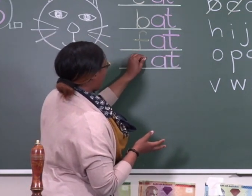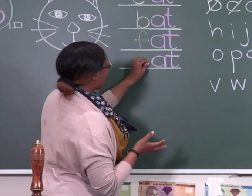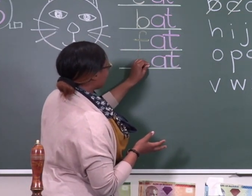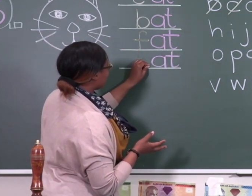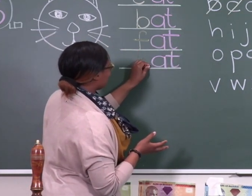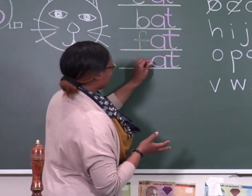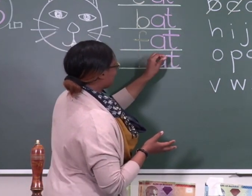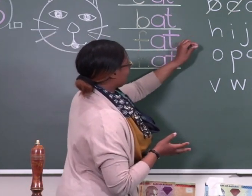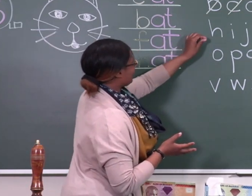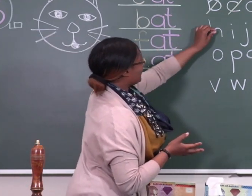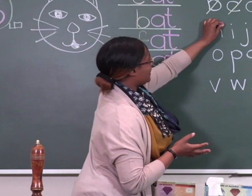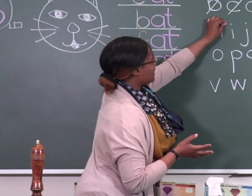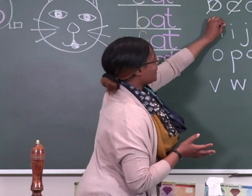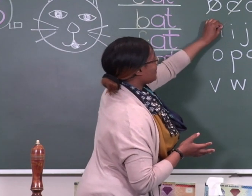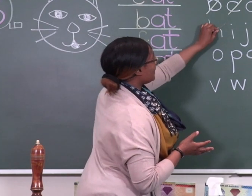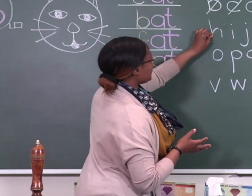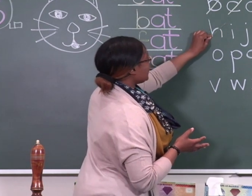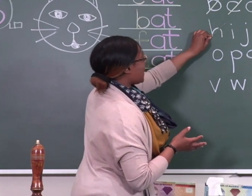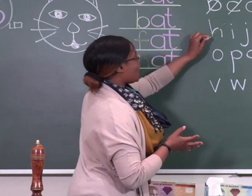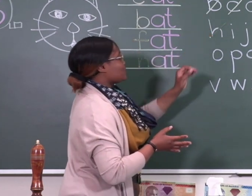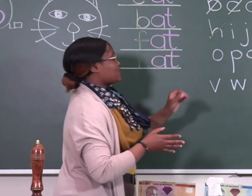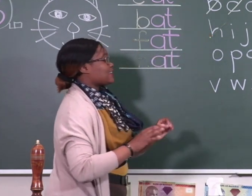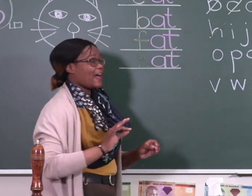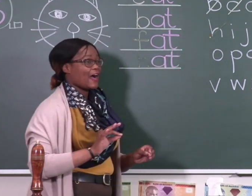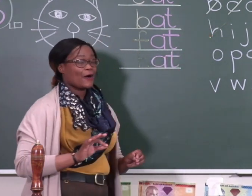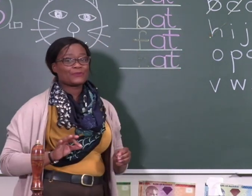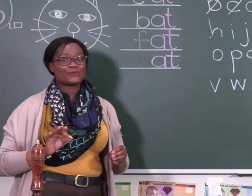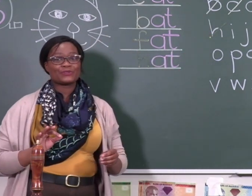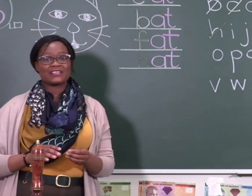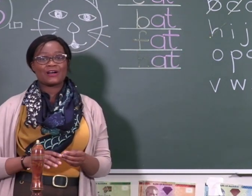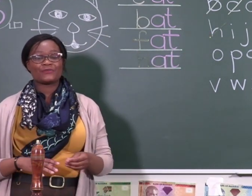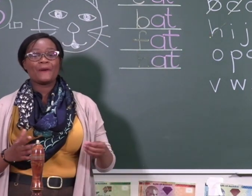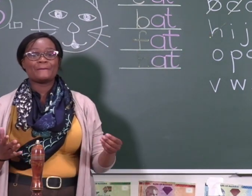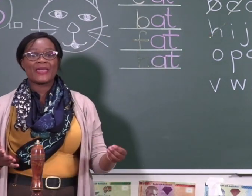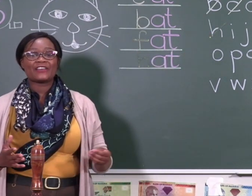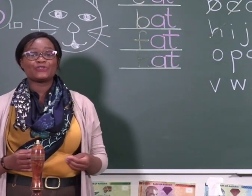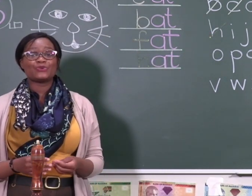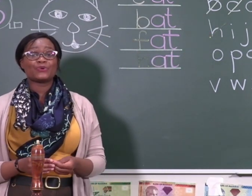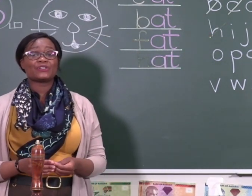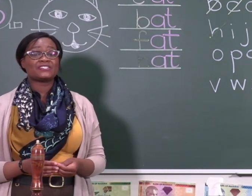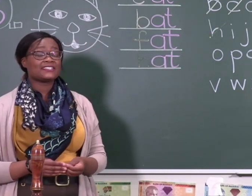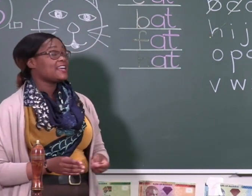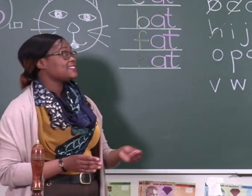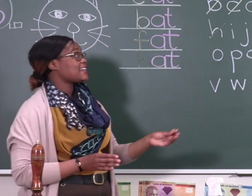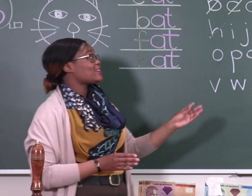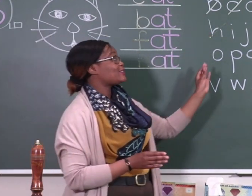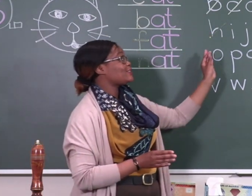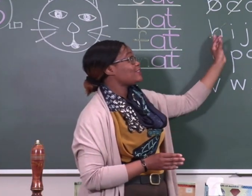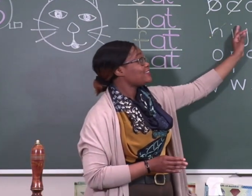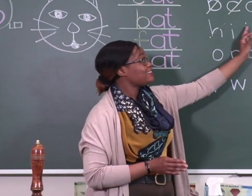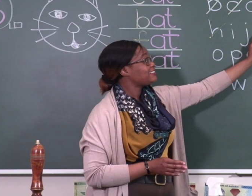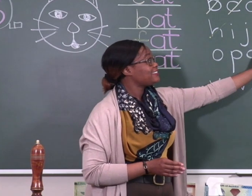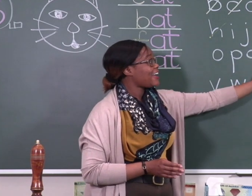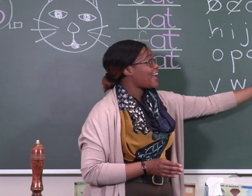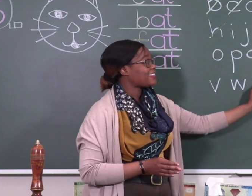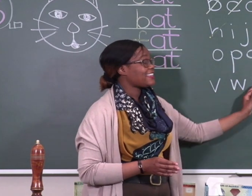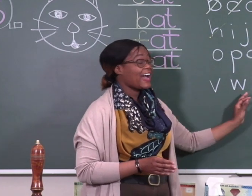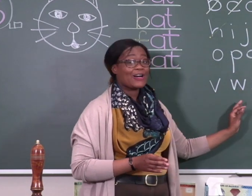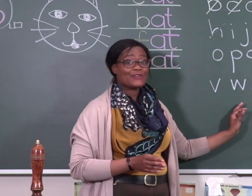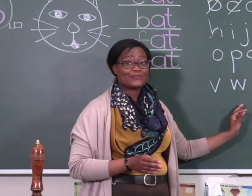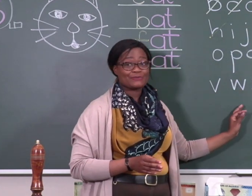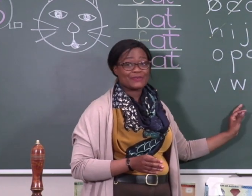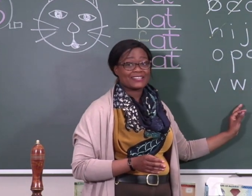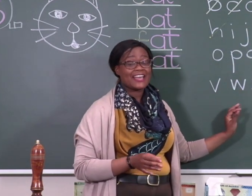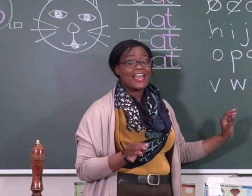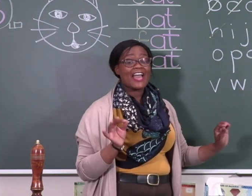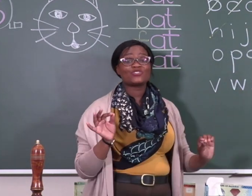hat. So this is how you can help yourself make new words. Take a good look at the